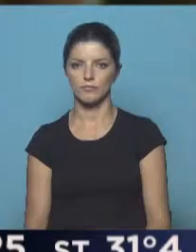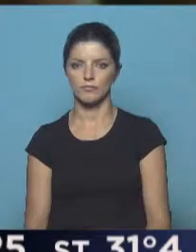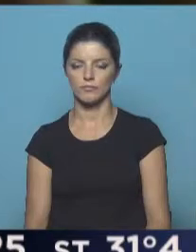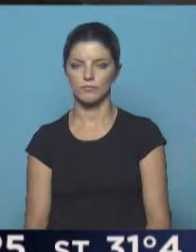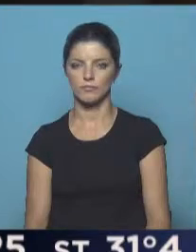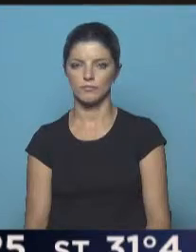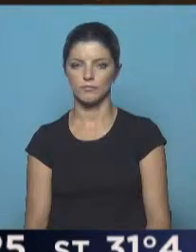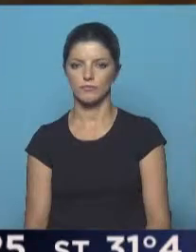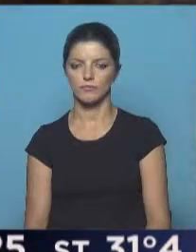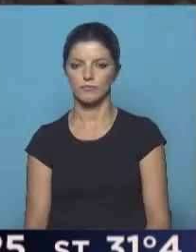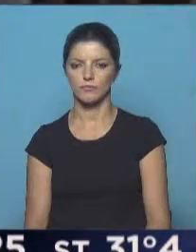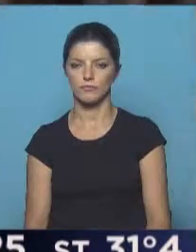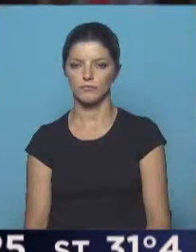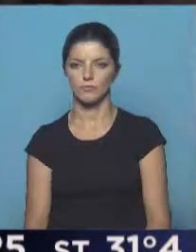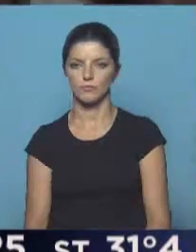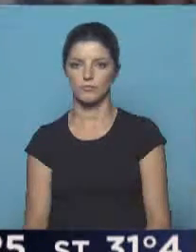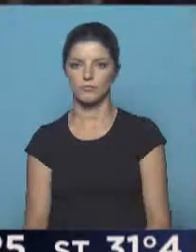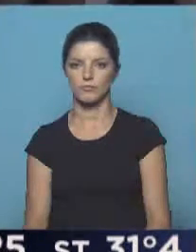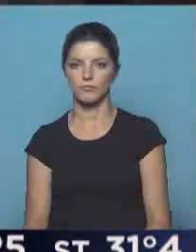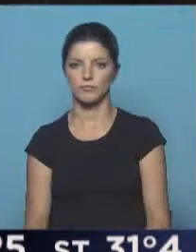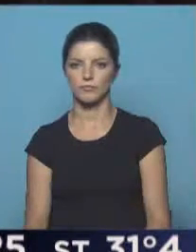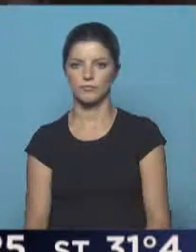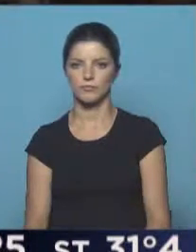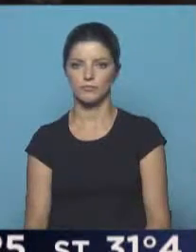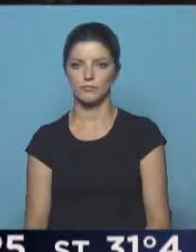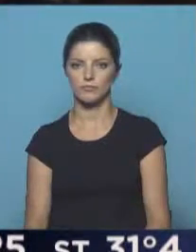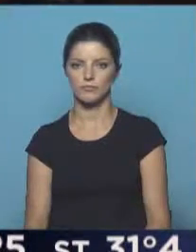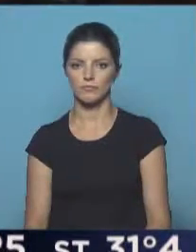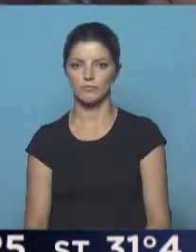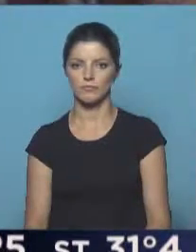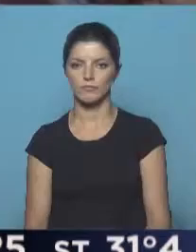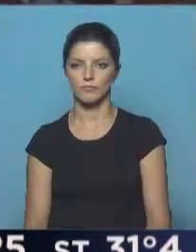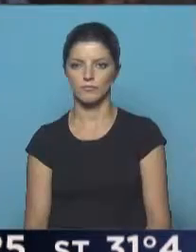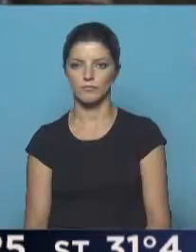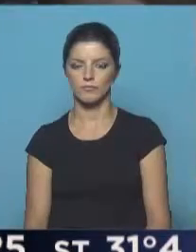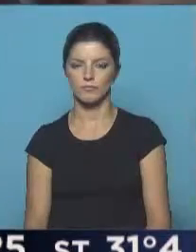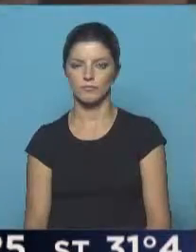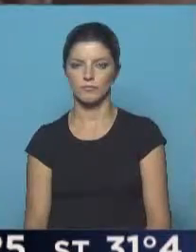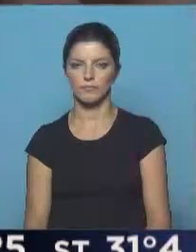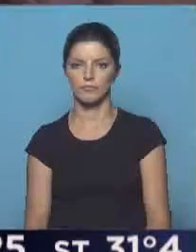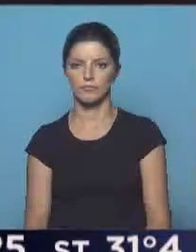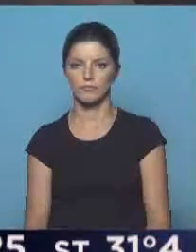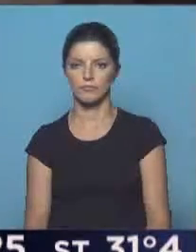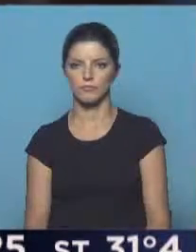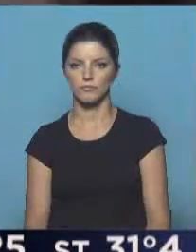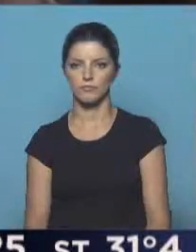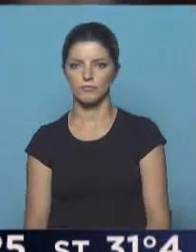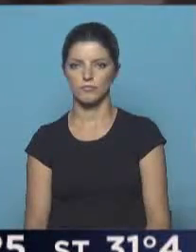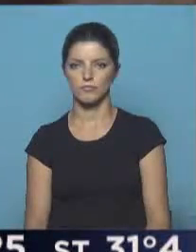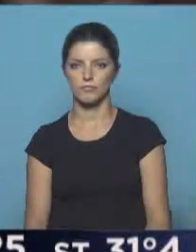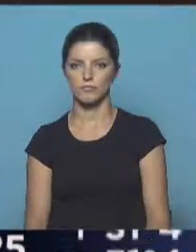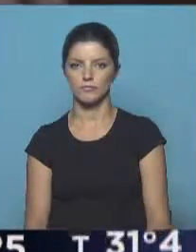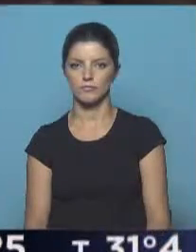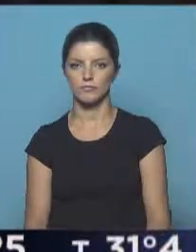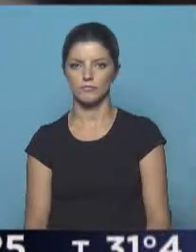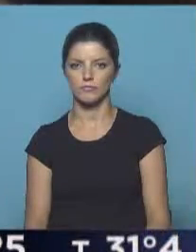strong challenge from her left, from Senator Bernie Sanders from Vermont. And no one, myself included, expected Sanders